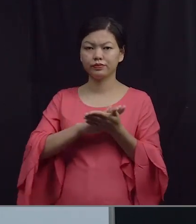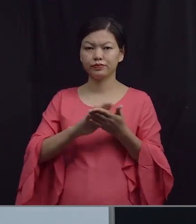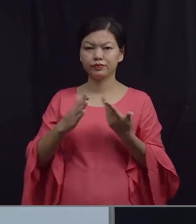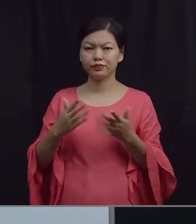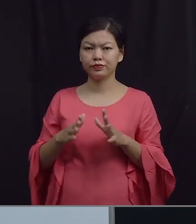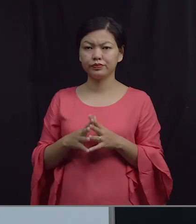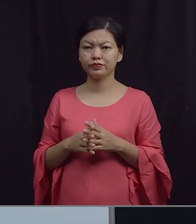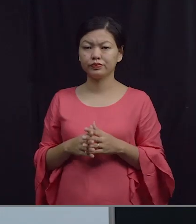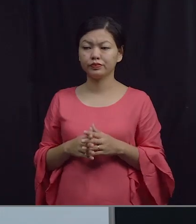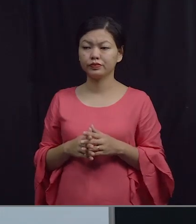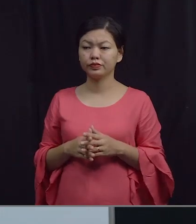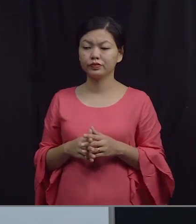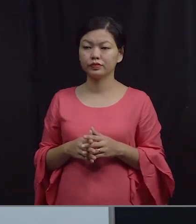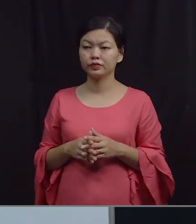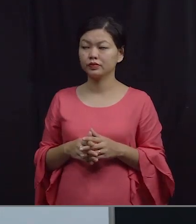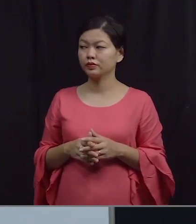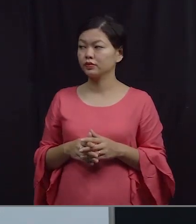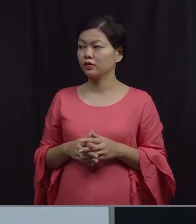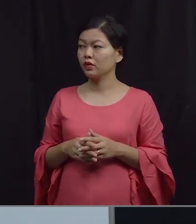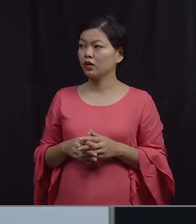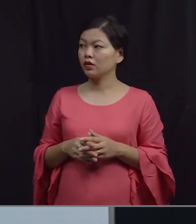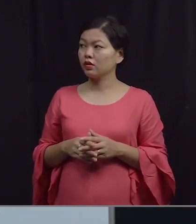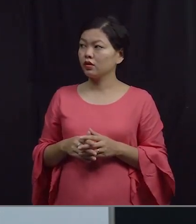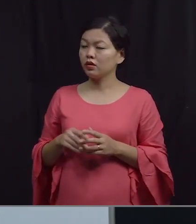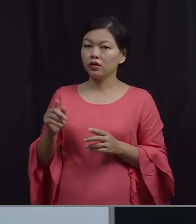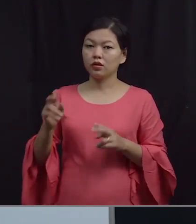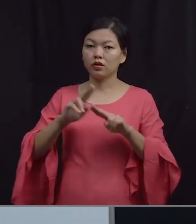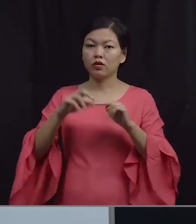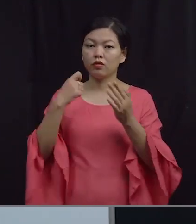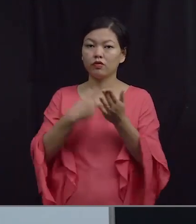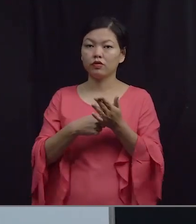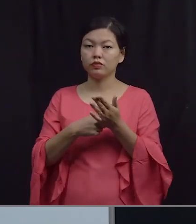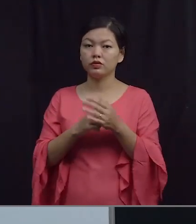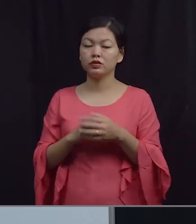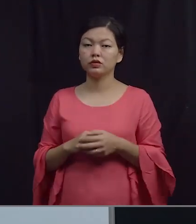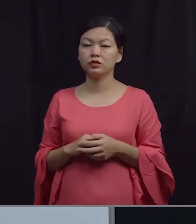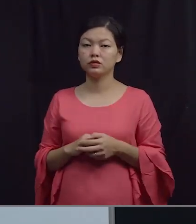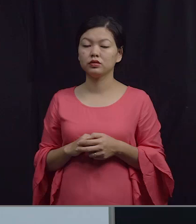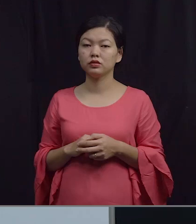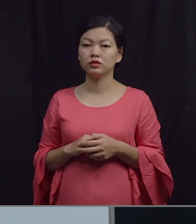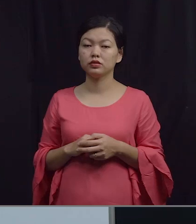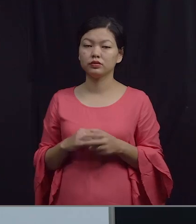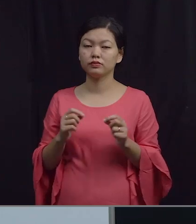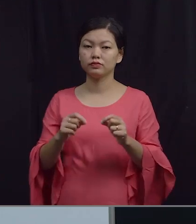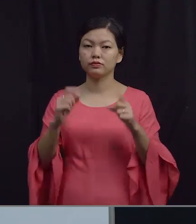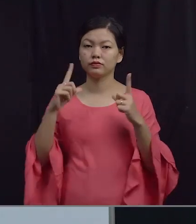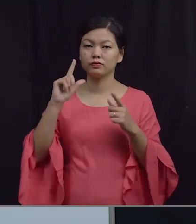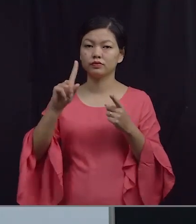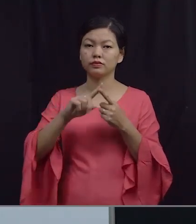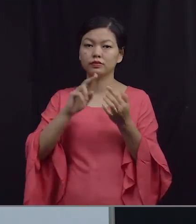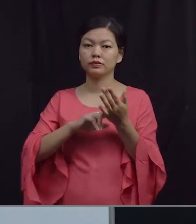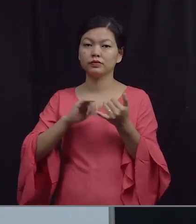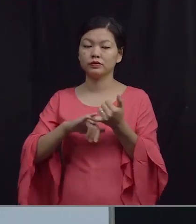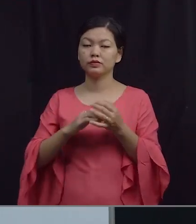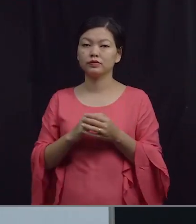now I'll give you the deduction or formula for the power of lenses.